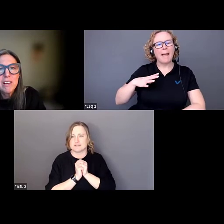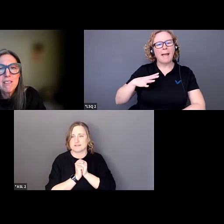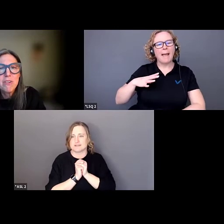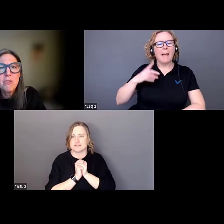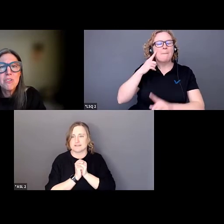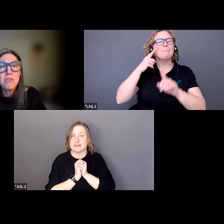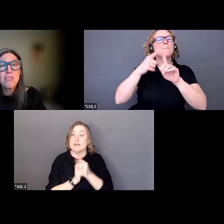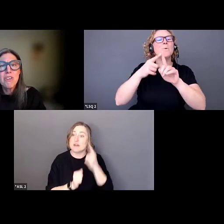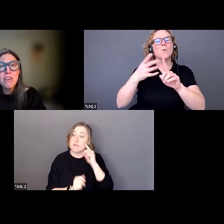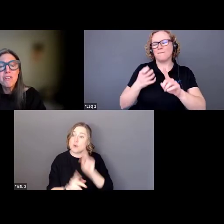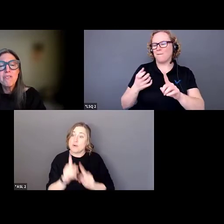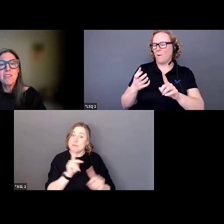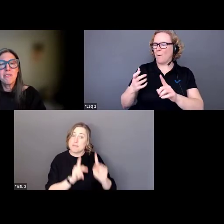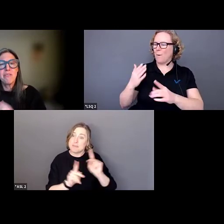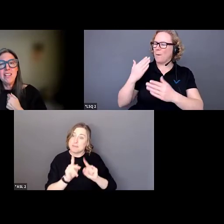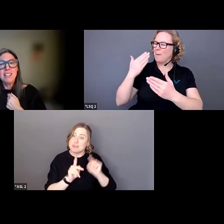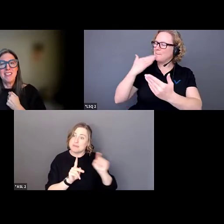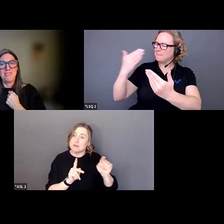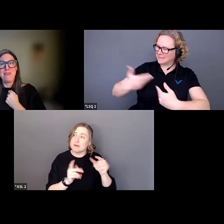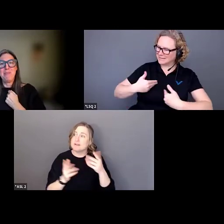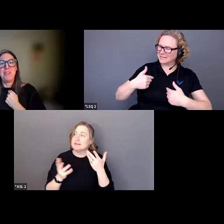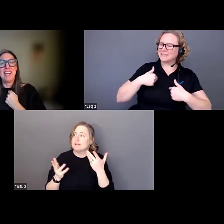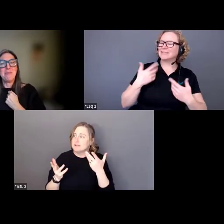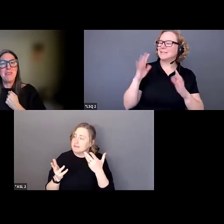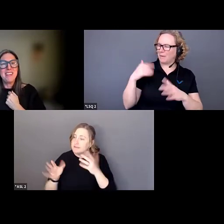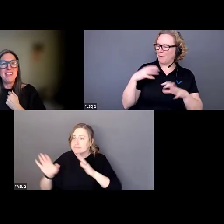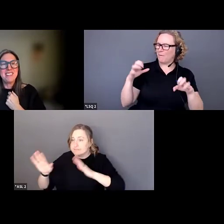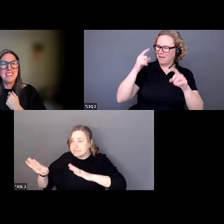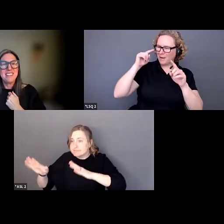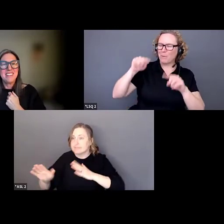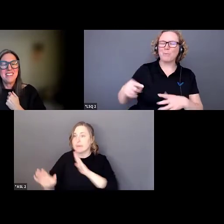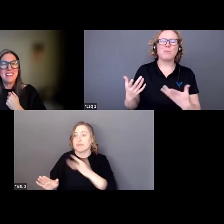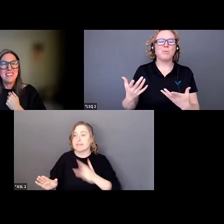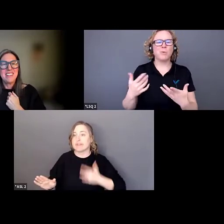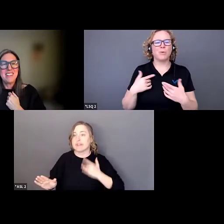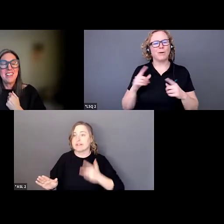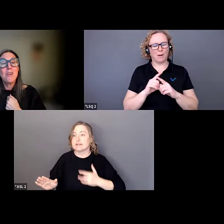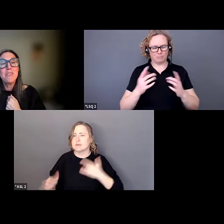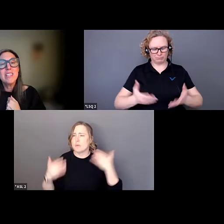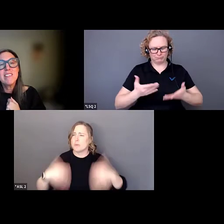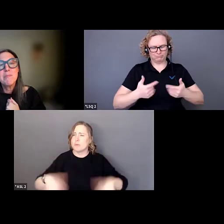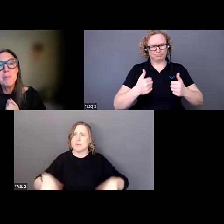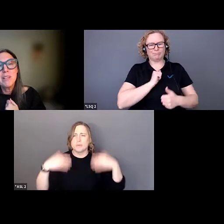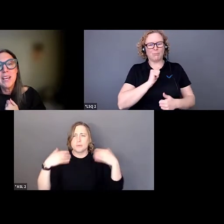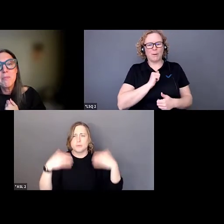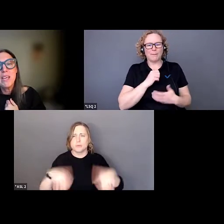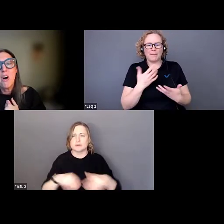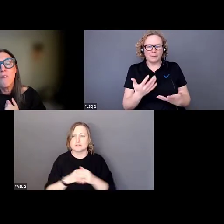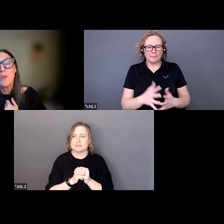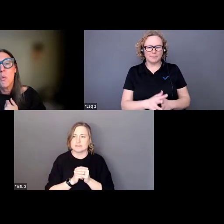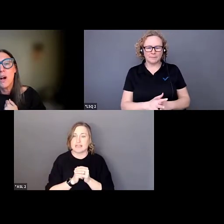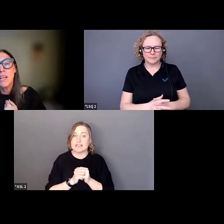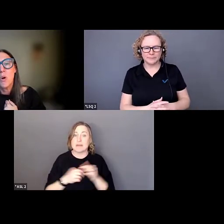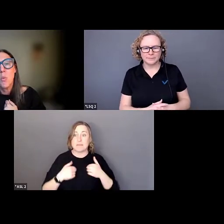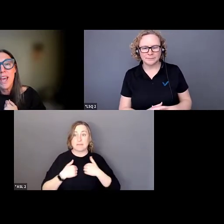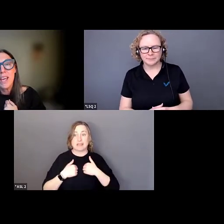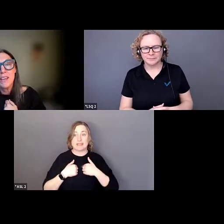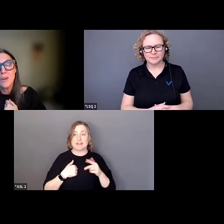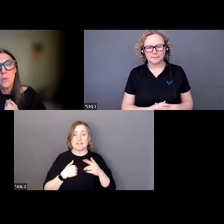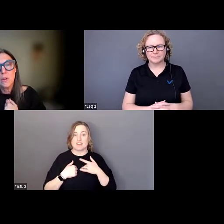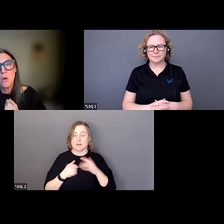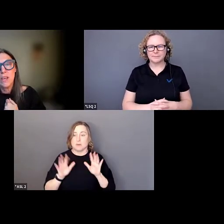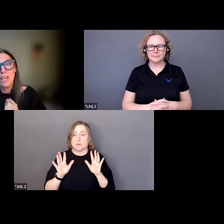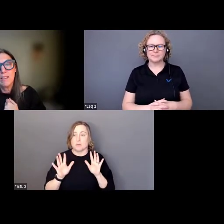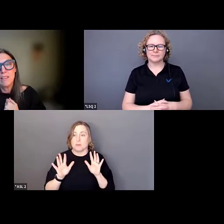for racialized folks to serve the feelings of people like me. It also leads to people like me often walking